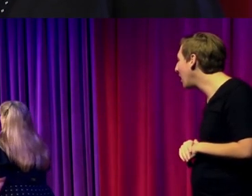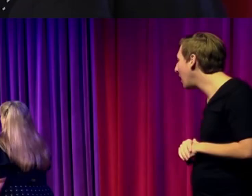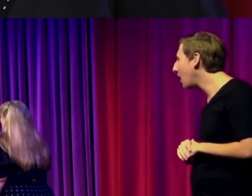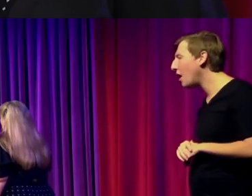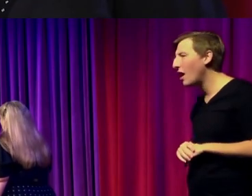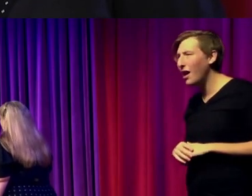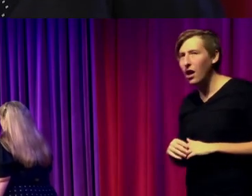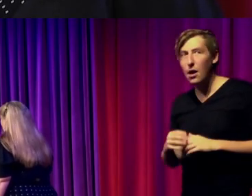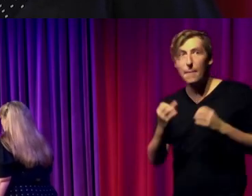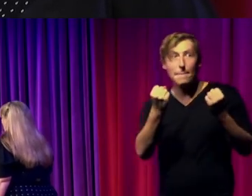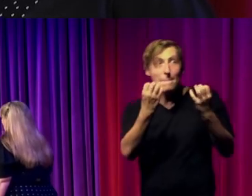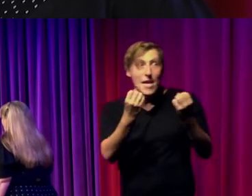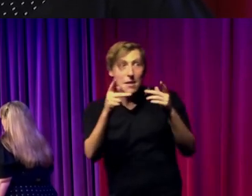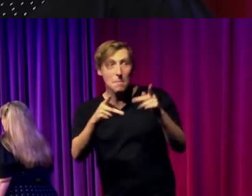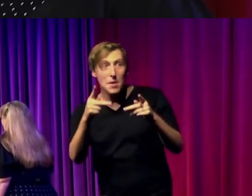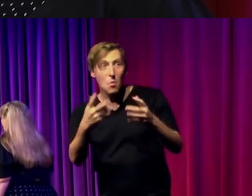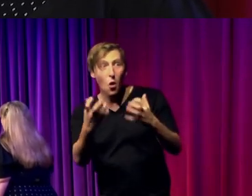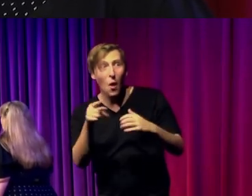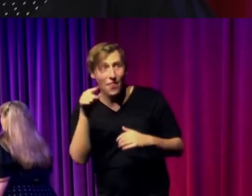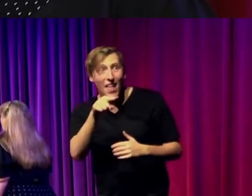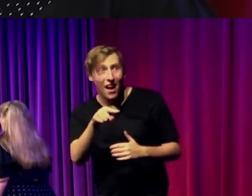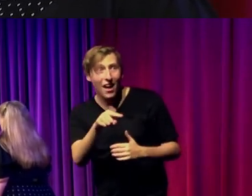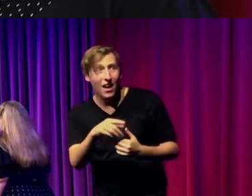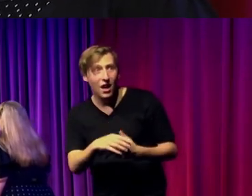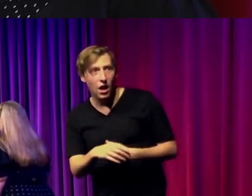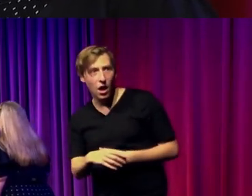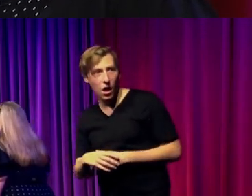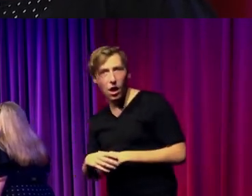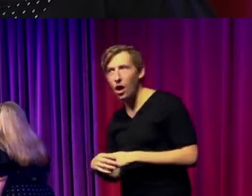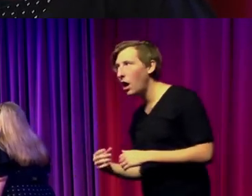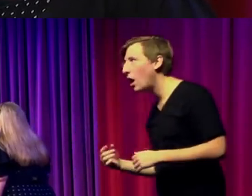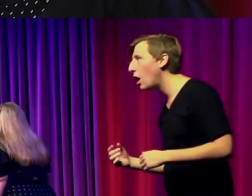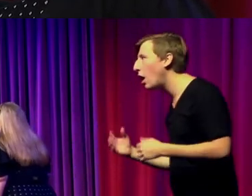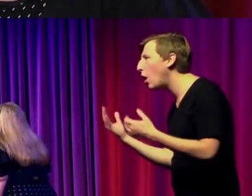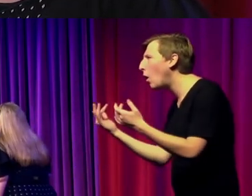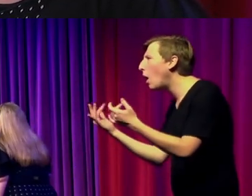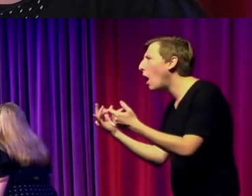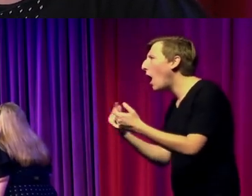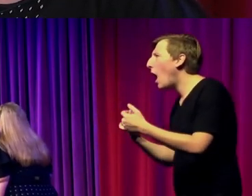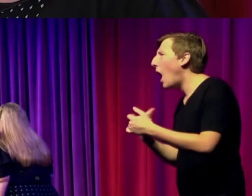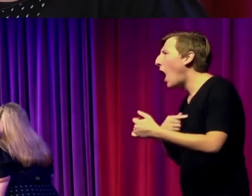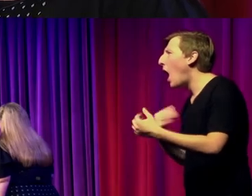You mean I can make money being a mess?